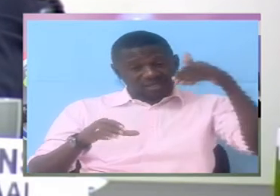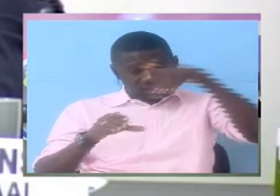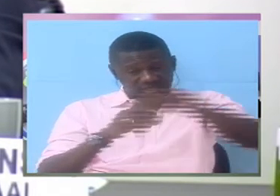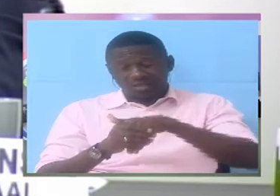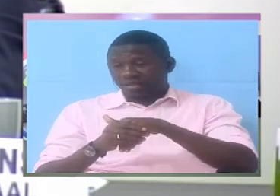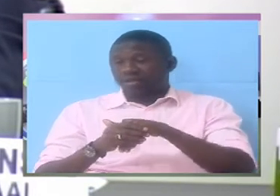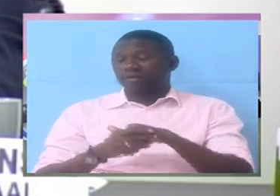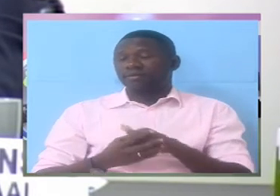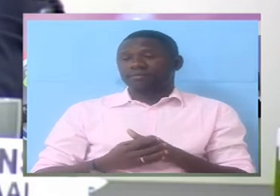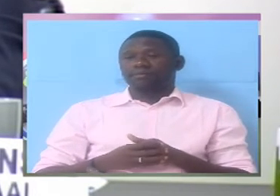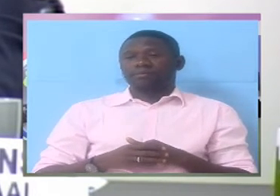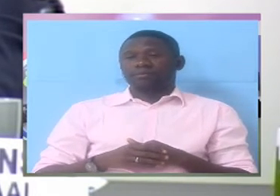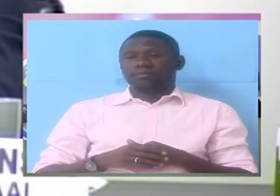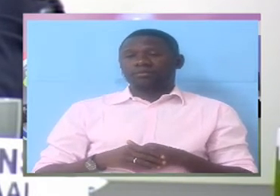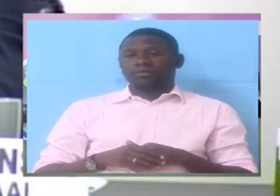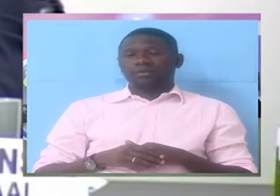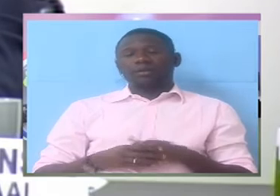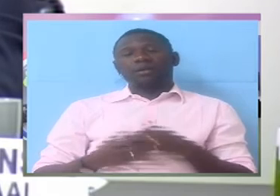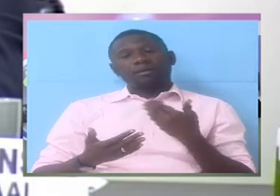Please,